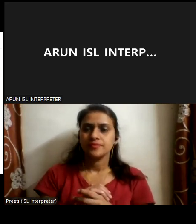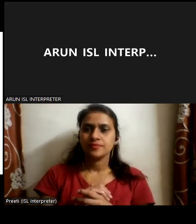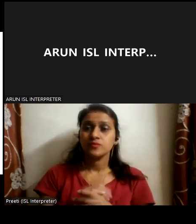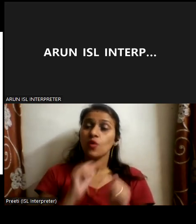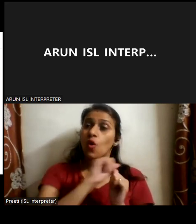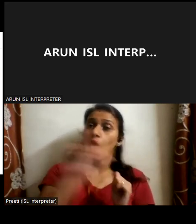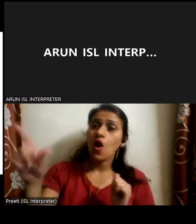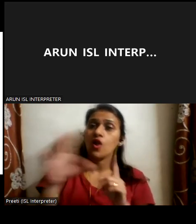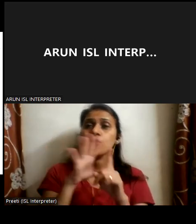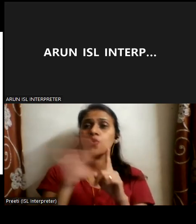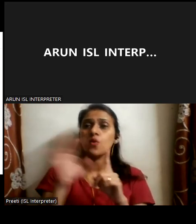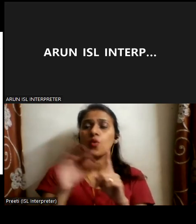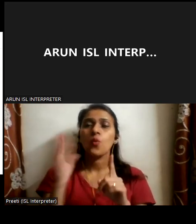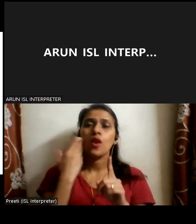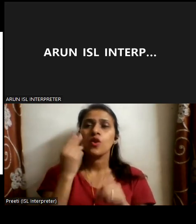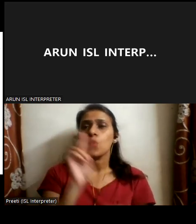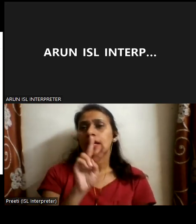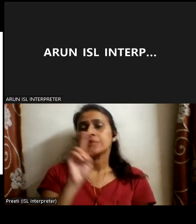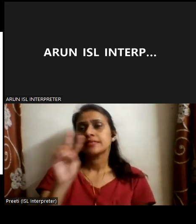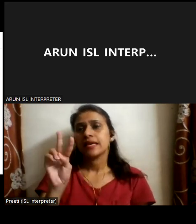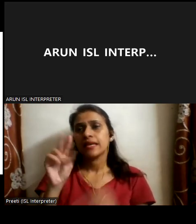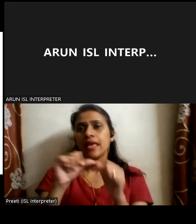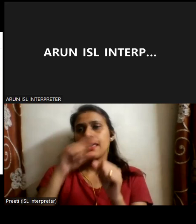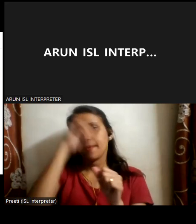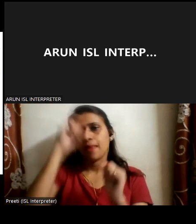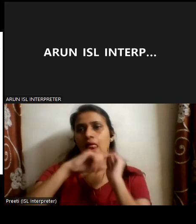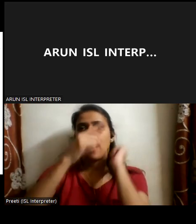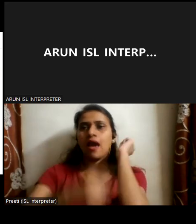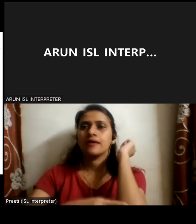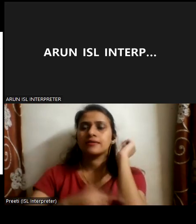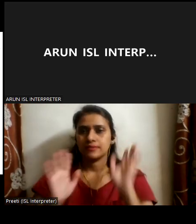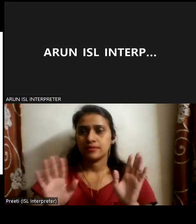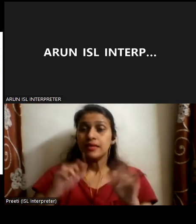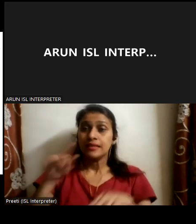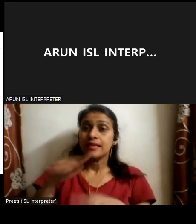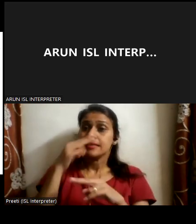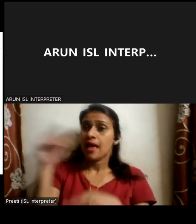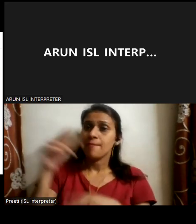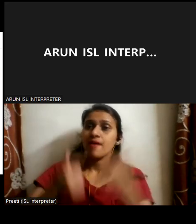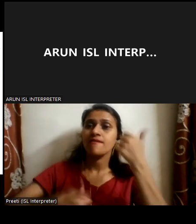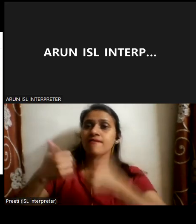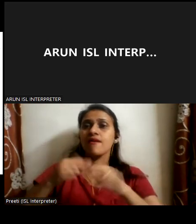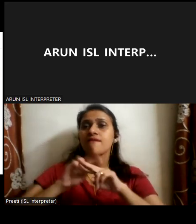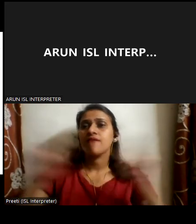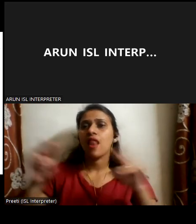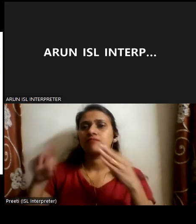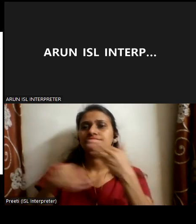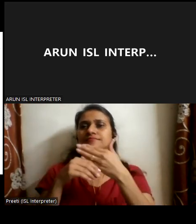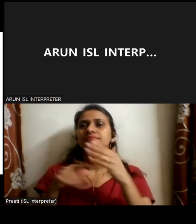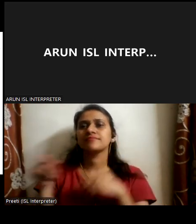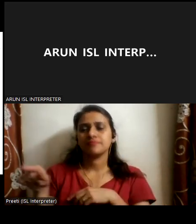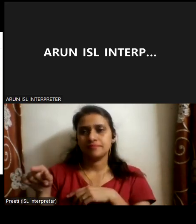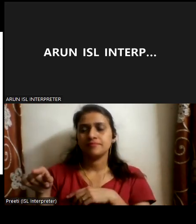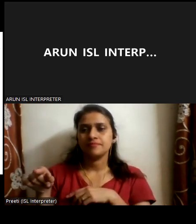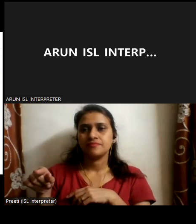an assignment on 22nd April, which is a component number one of your final exams. The assignment will be of